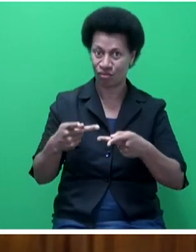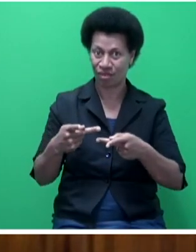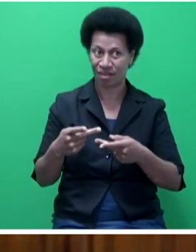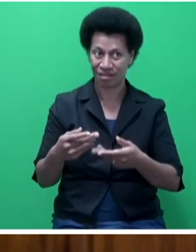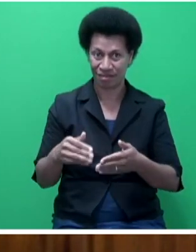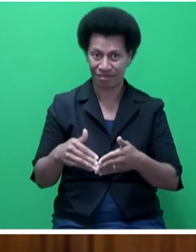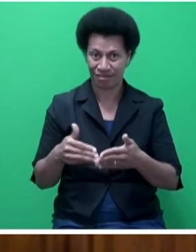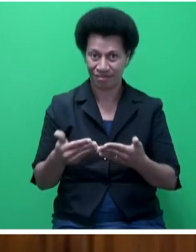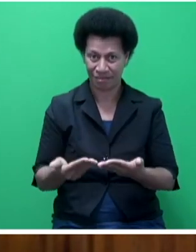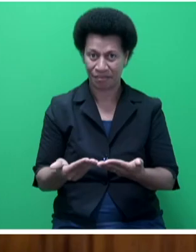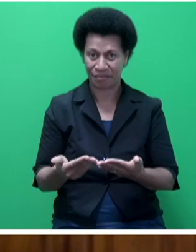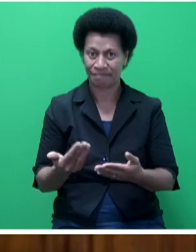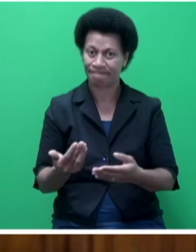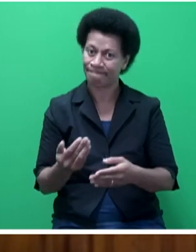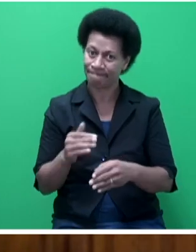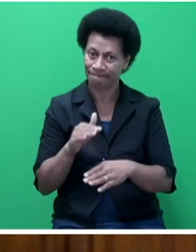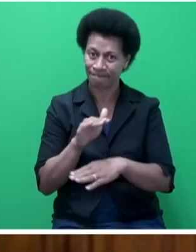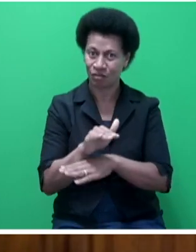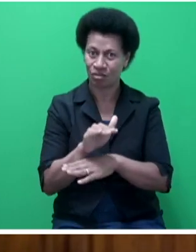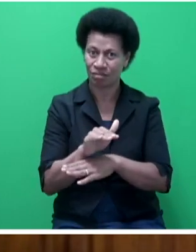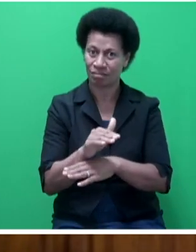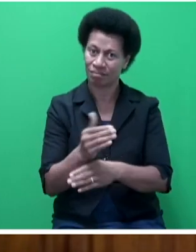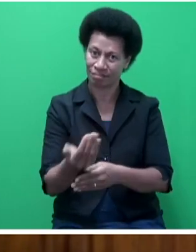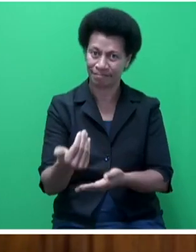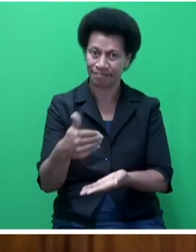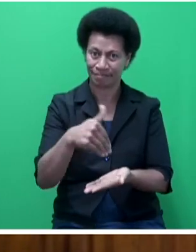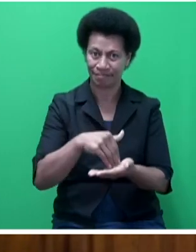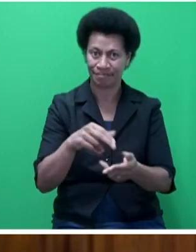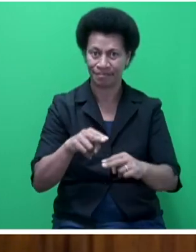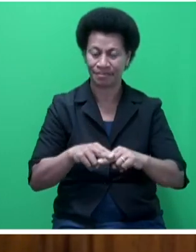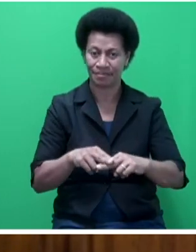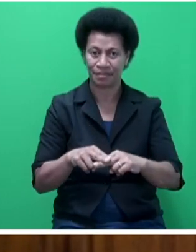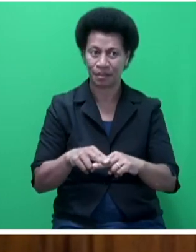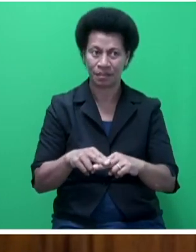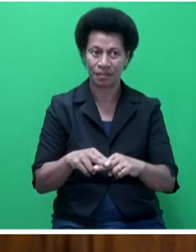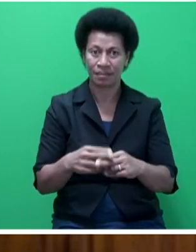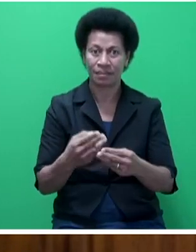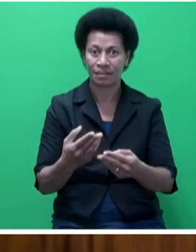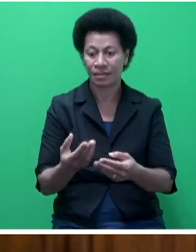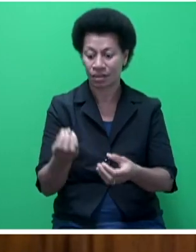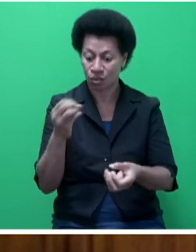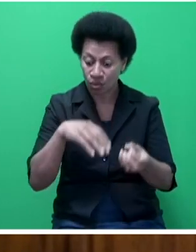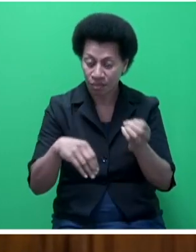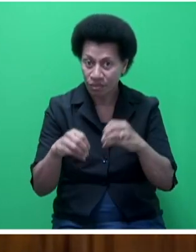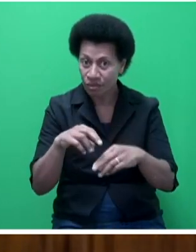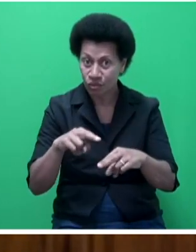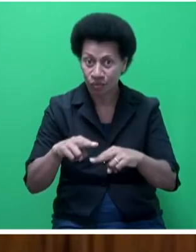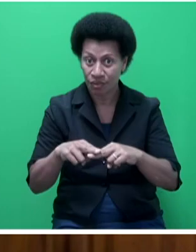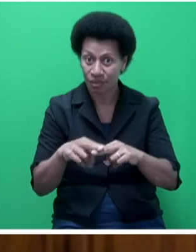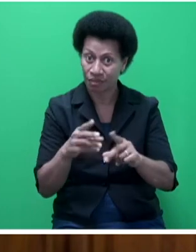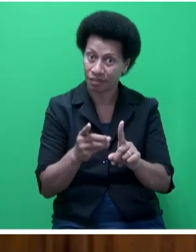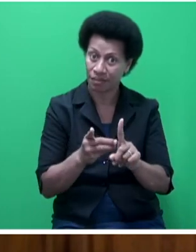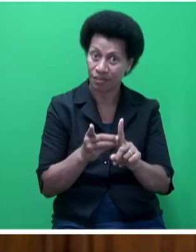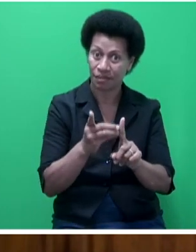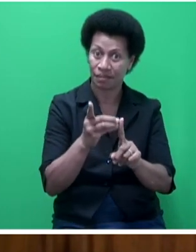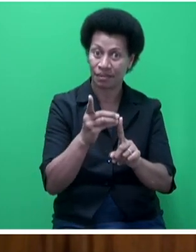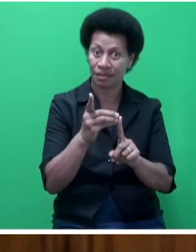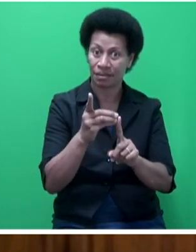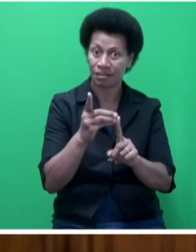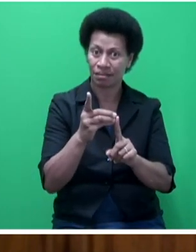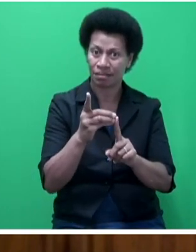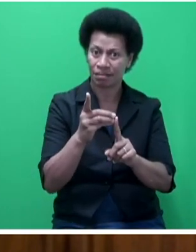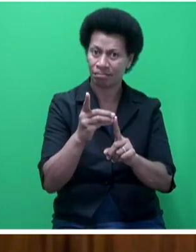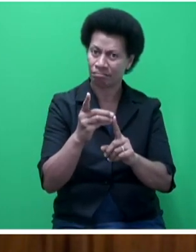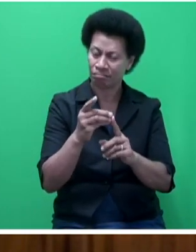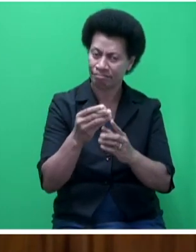until recently. Mr. Speaker said, their contribution to the development of this nation stands high, and I salute them